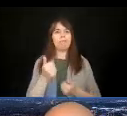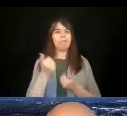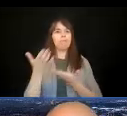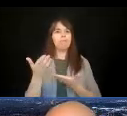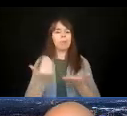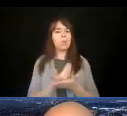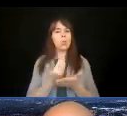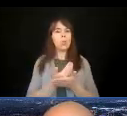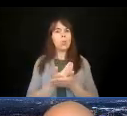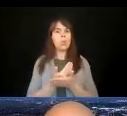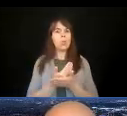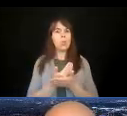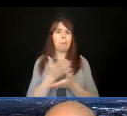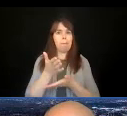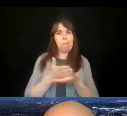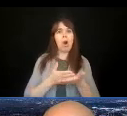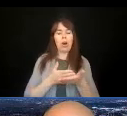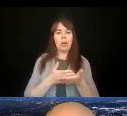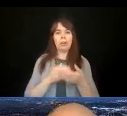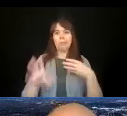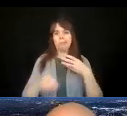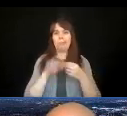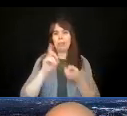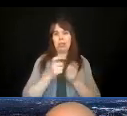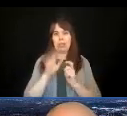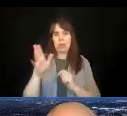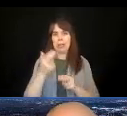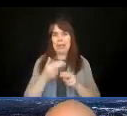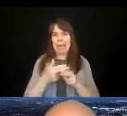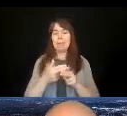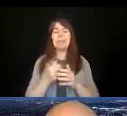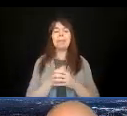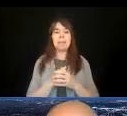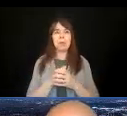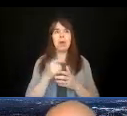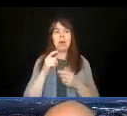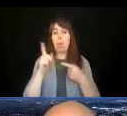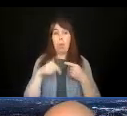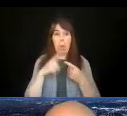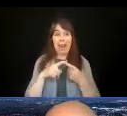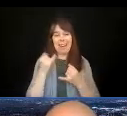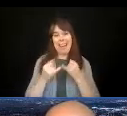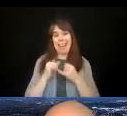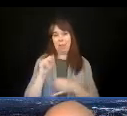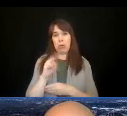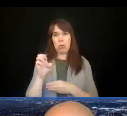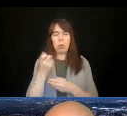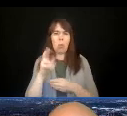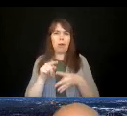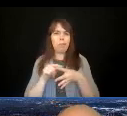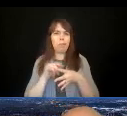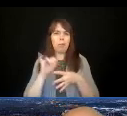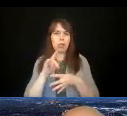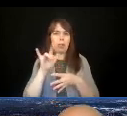new element and change in their organization at the end of June or early July.